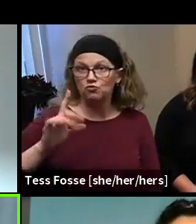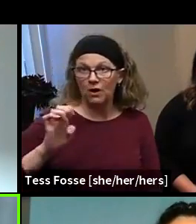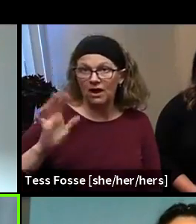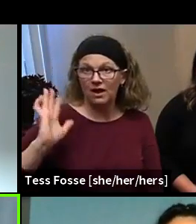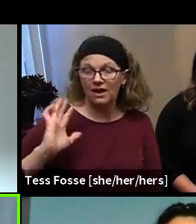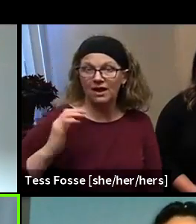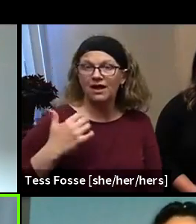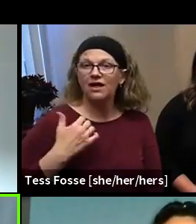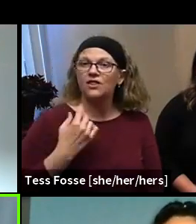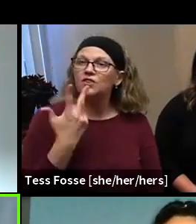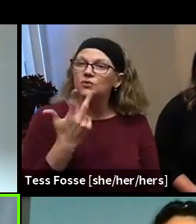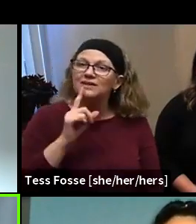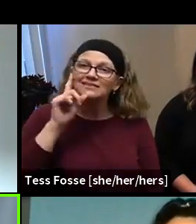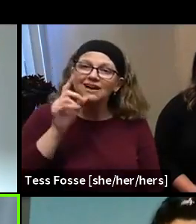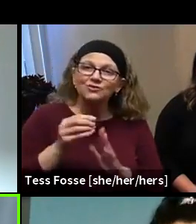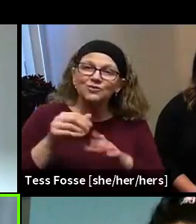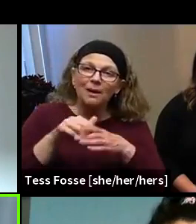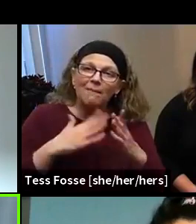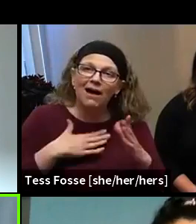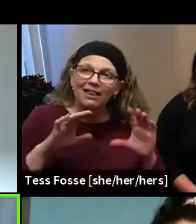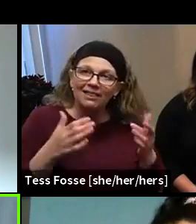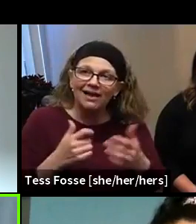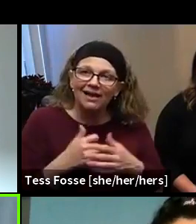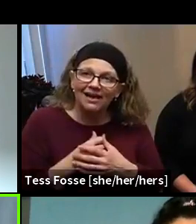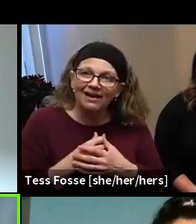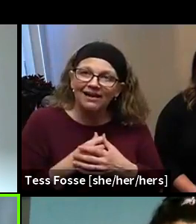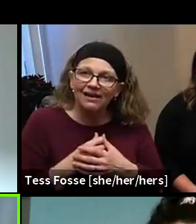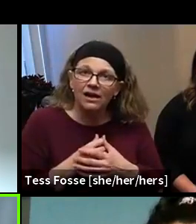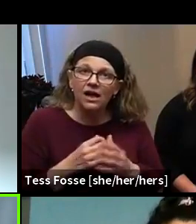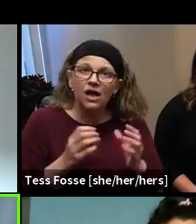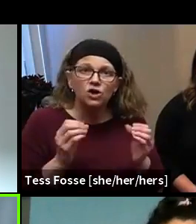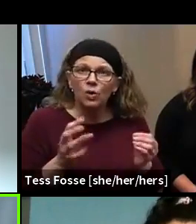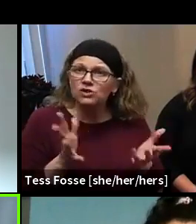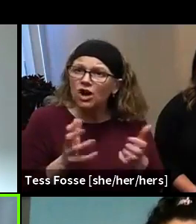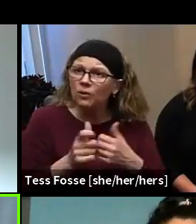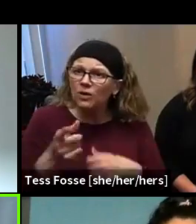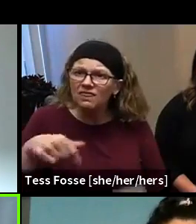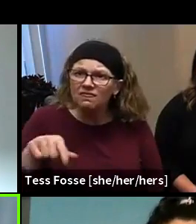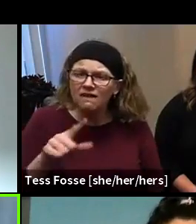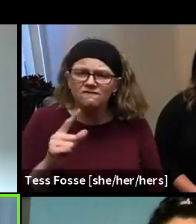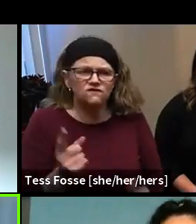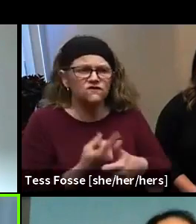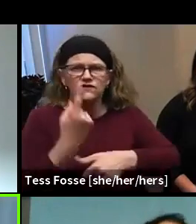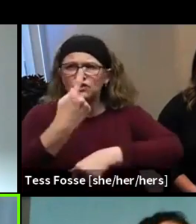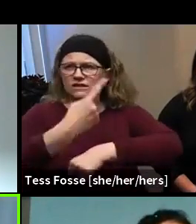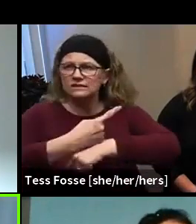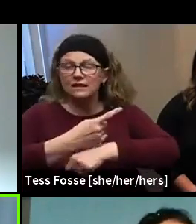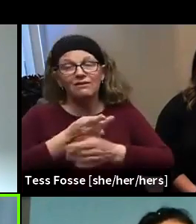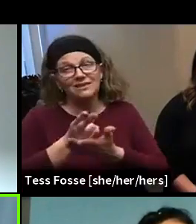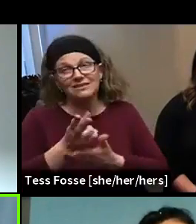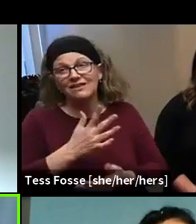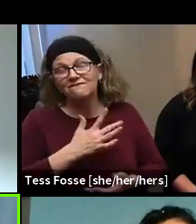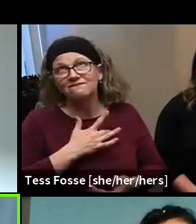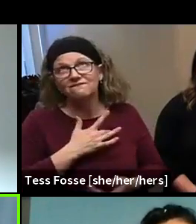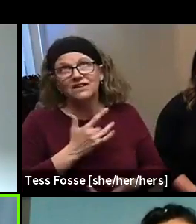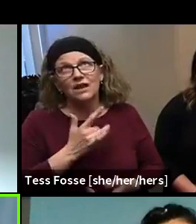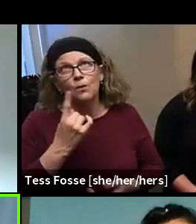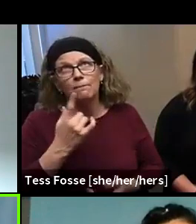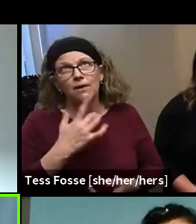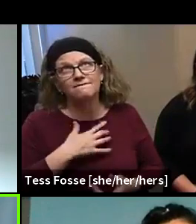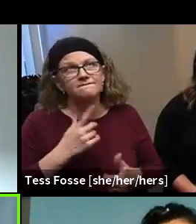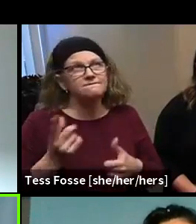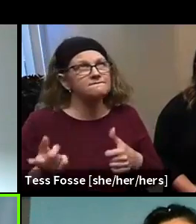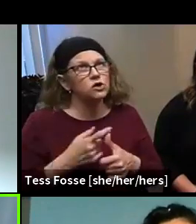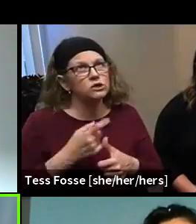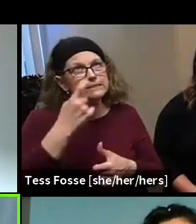3 deaf students in my class, and no one was talking to them. It was the first day. I feel like this is one of like my first memories that